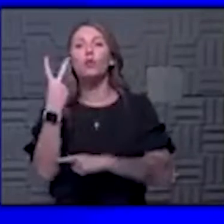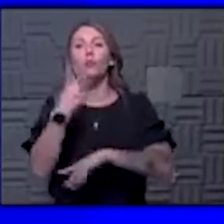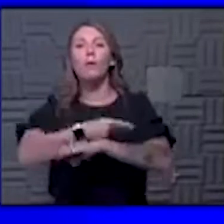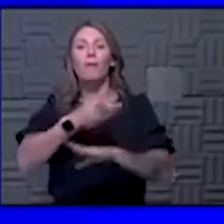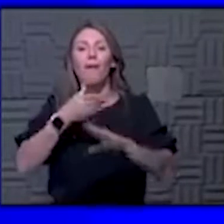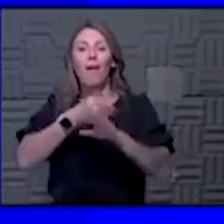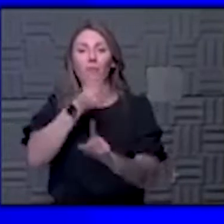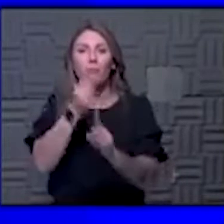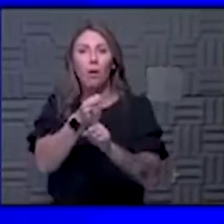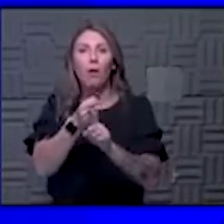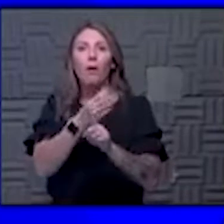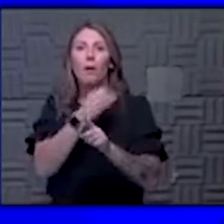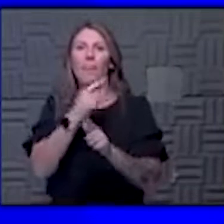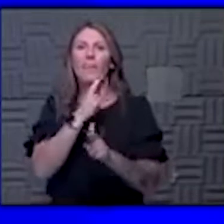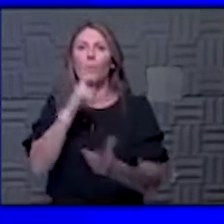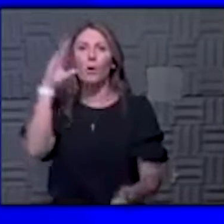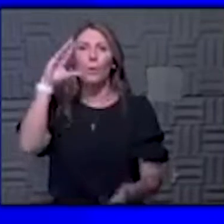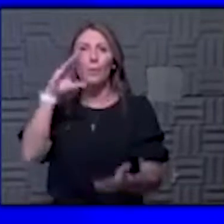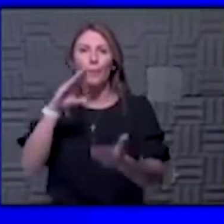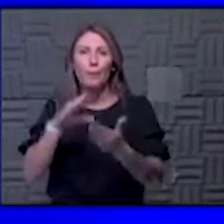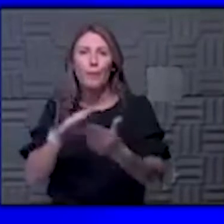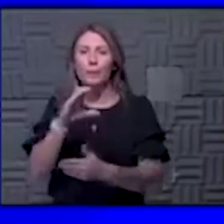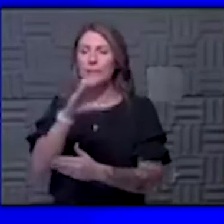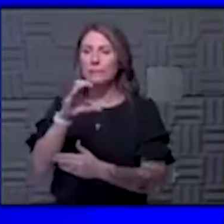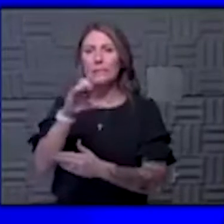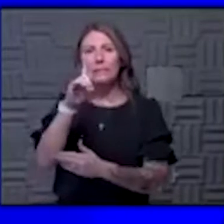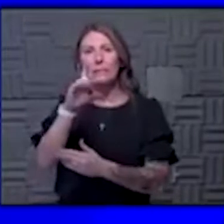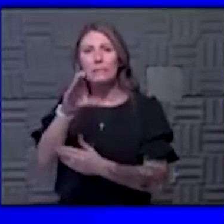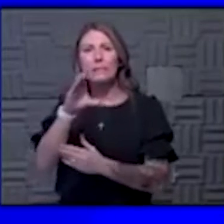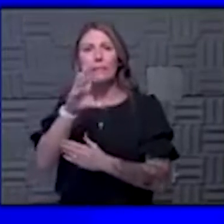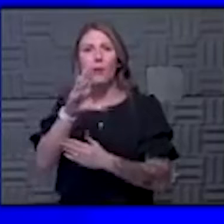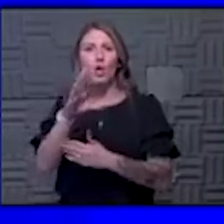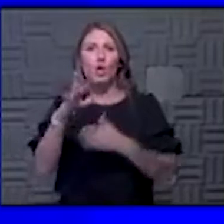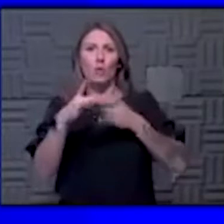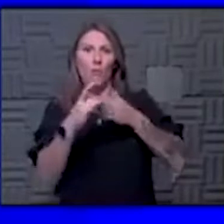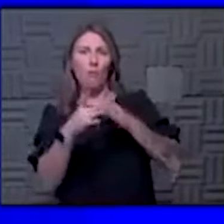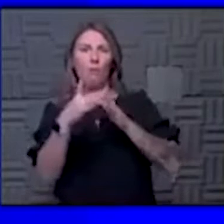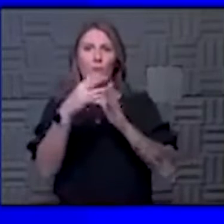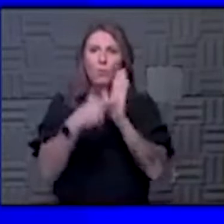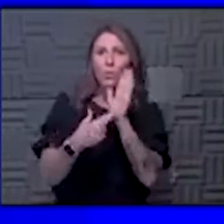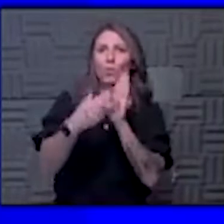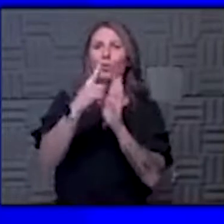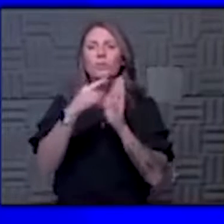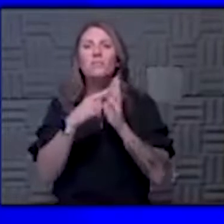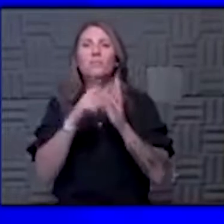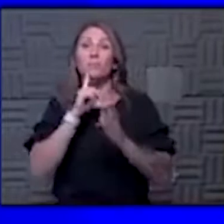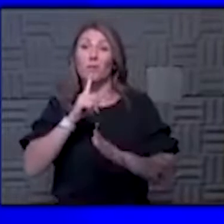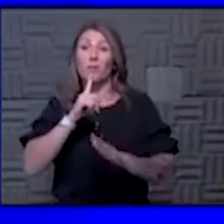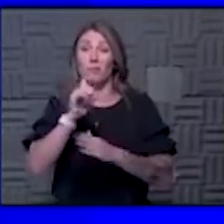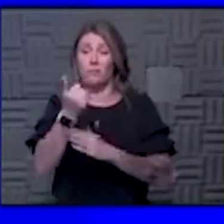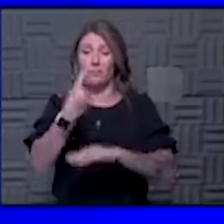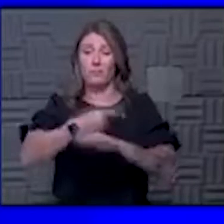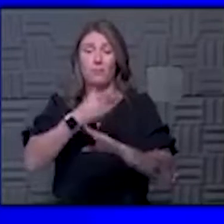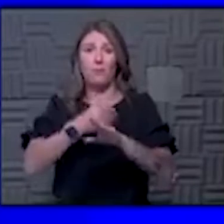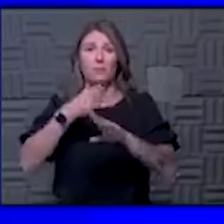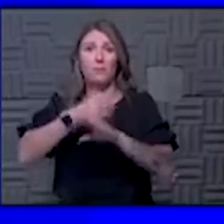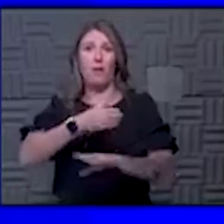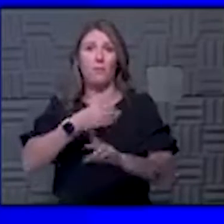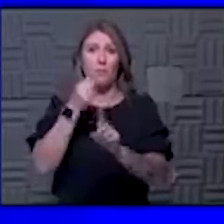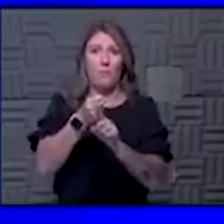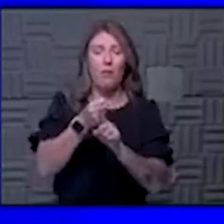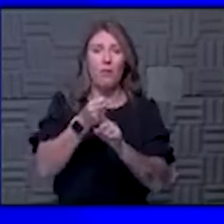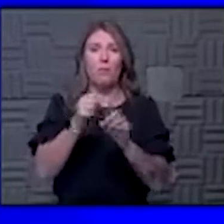why the CDC guidance is really 10 days after symptoms start, with an improvement in symptoms overall,